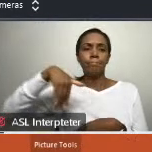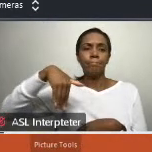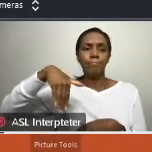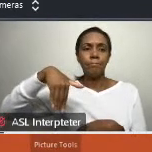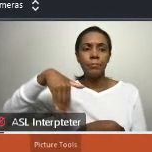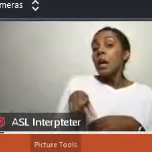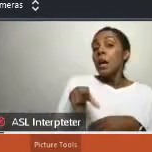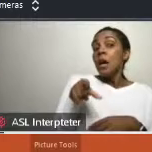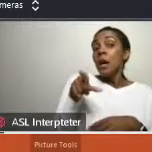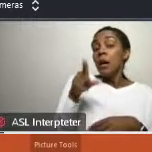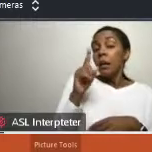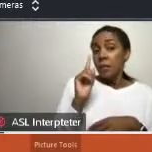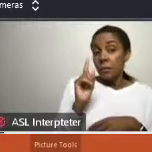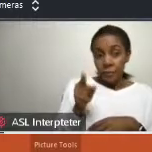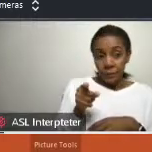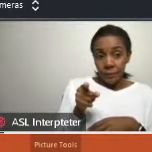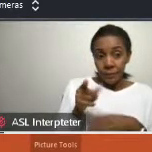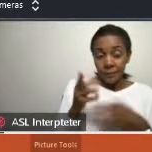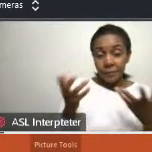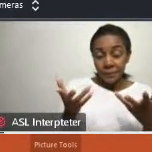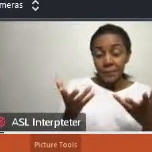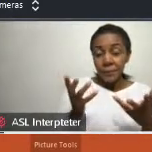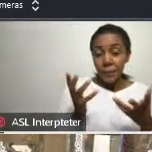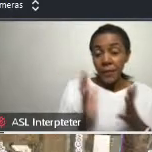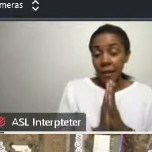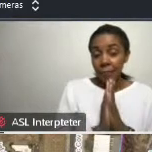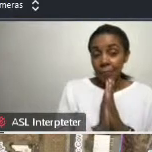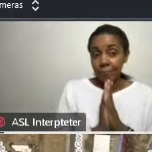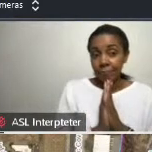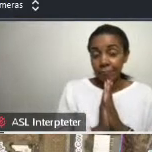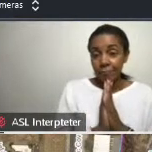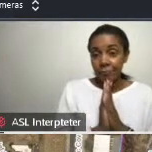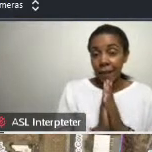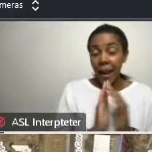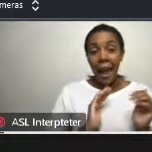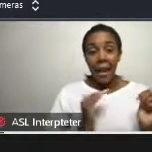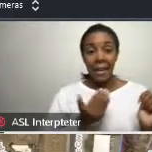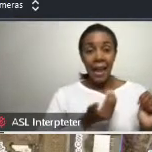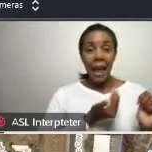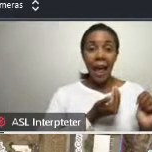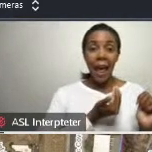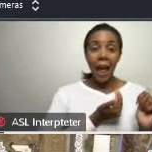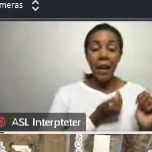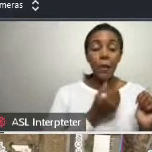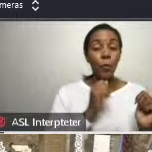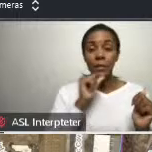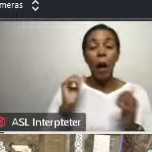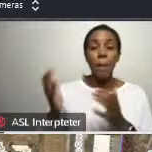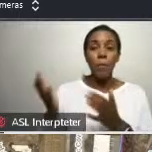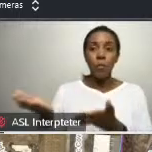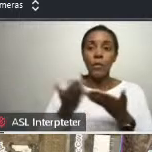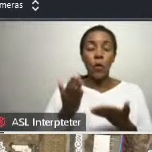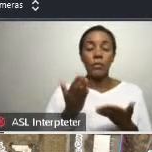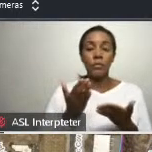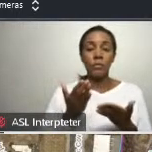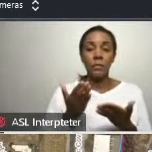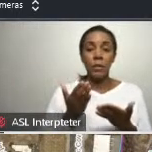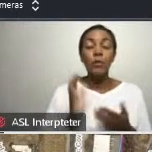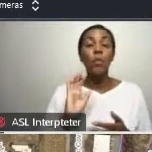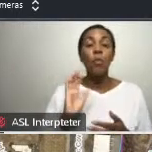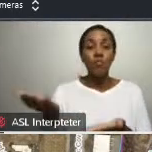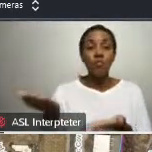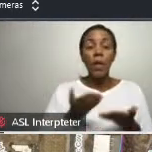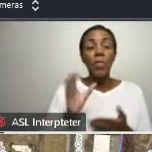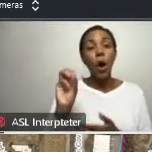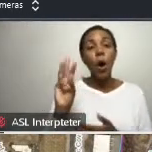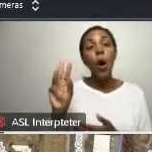brought at our DPD's volition. It was brought to us by the owner. And as I look behind